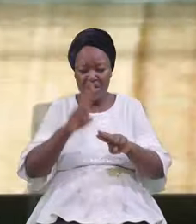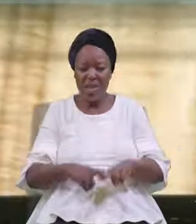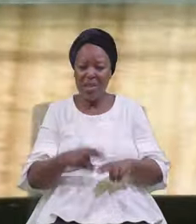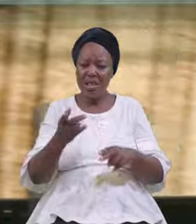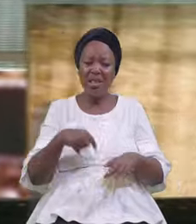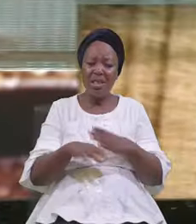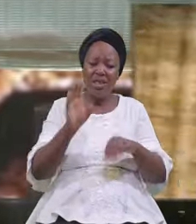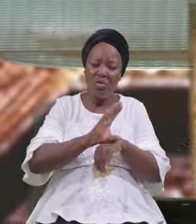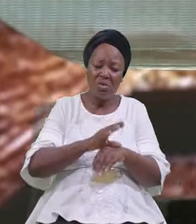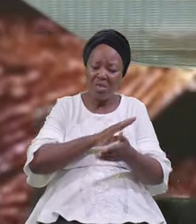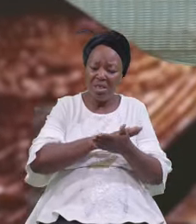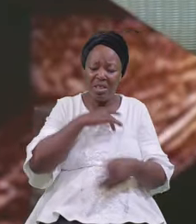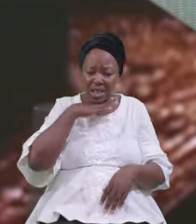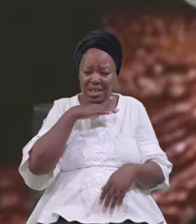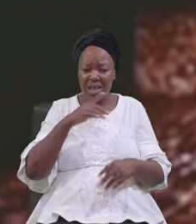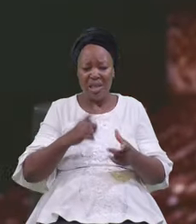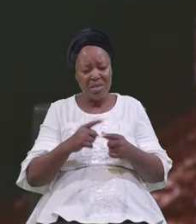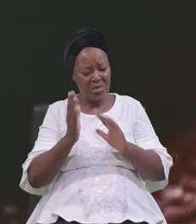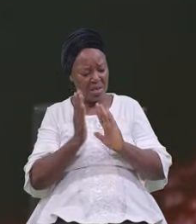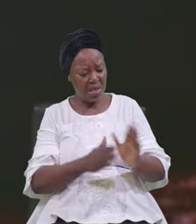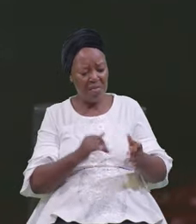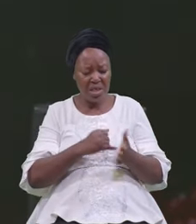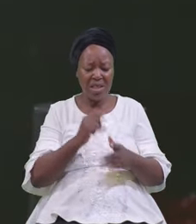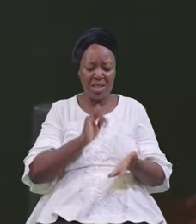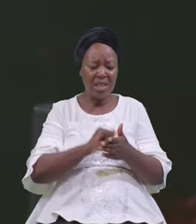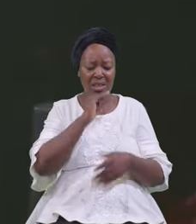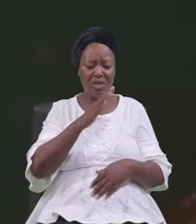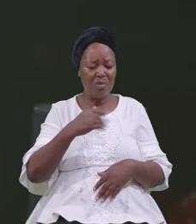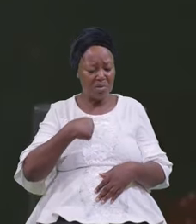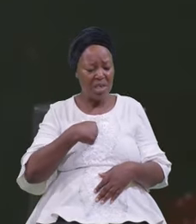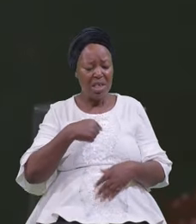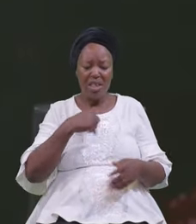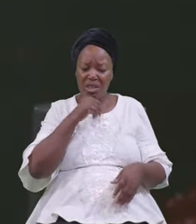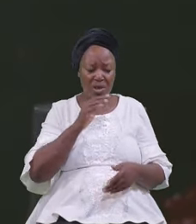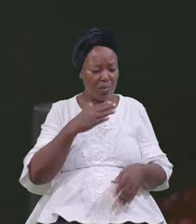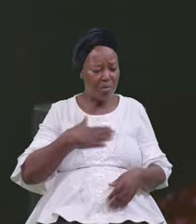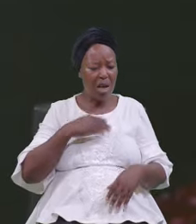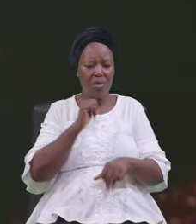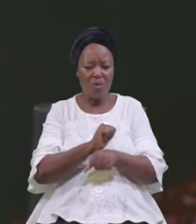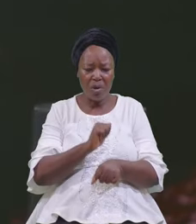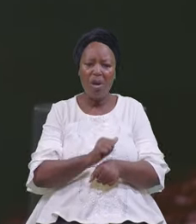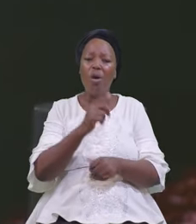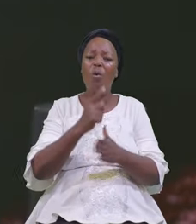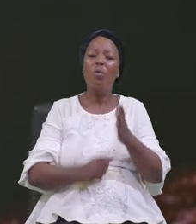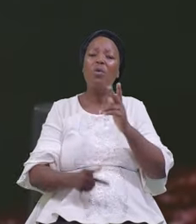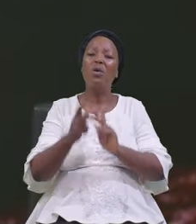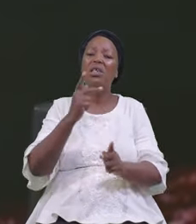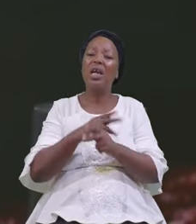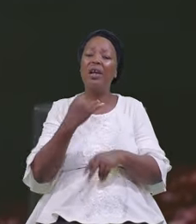pass by and then serve the Lord. What kind of Levite would you be? And what kind